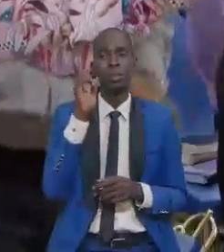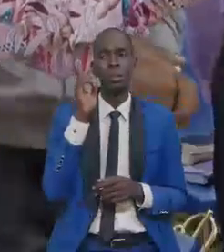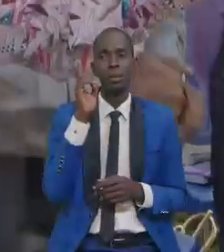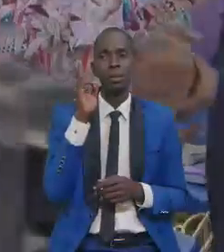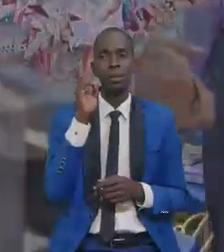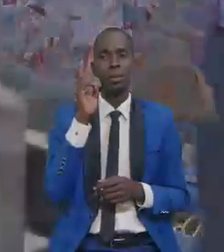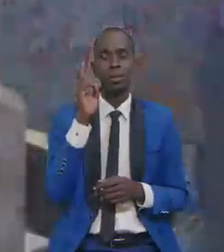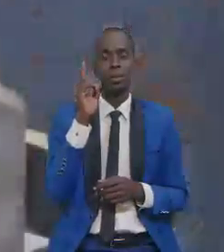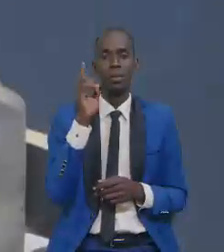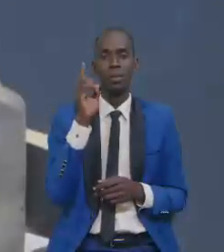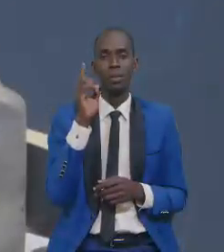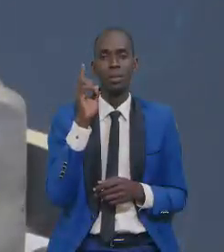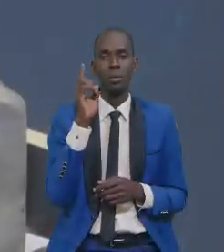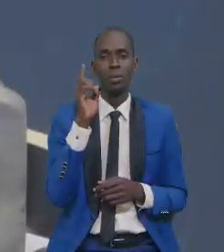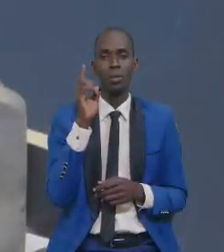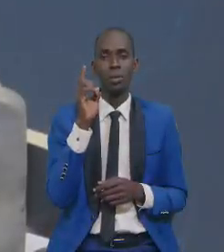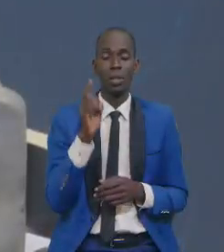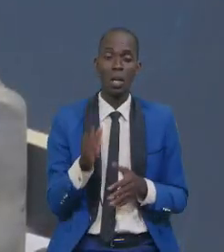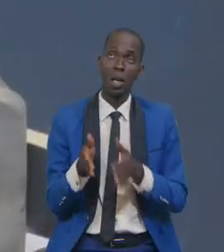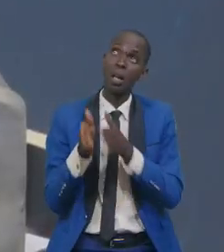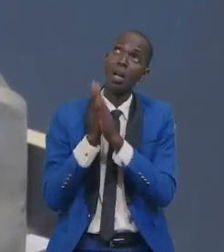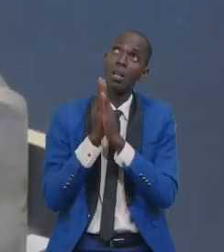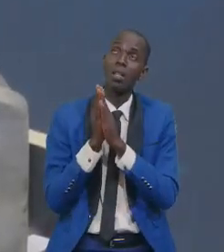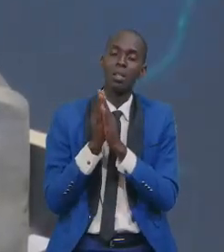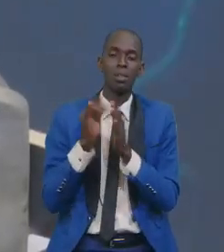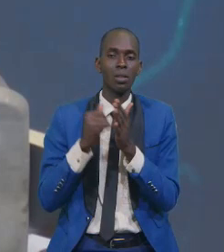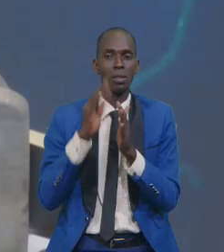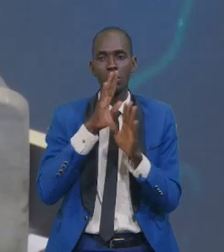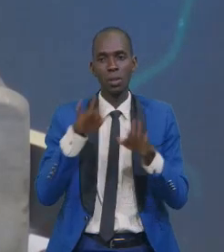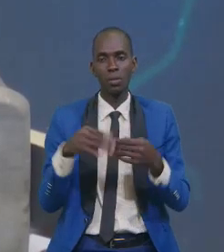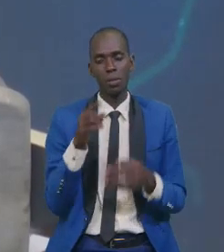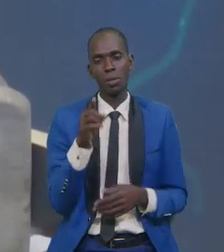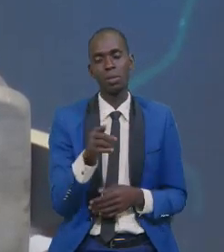ask, shall be given thee.